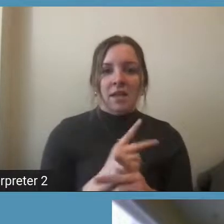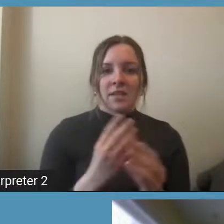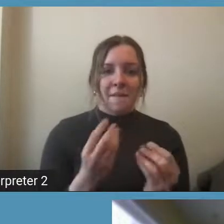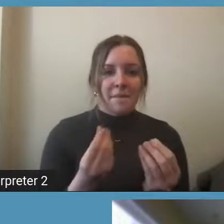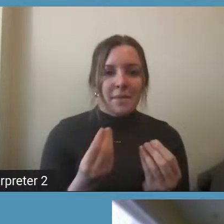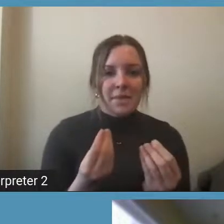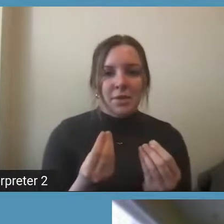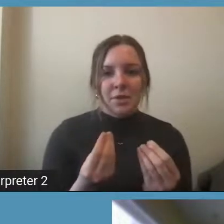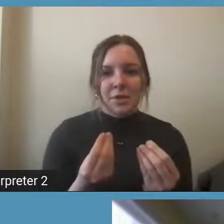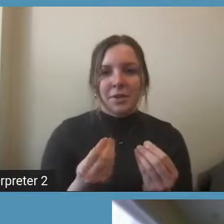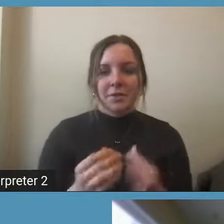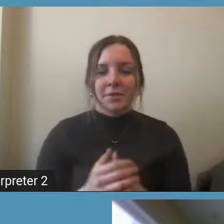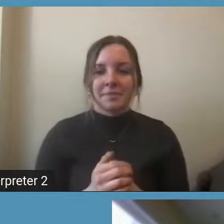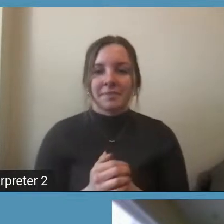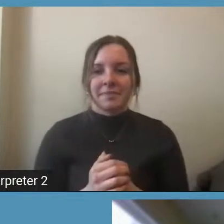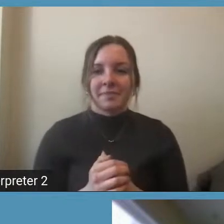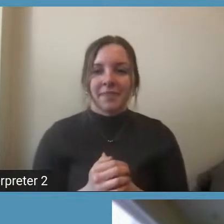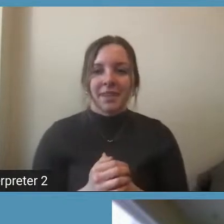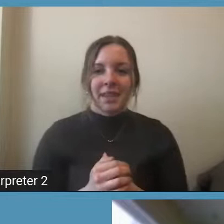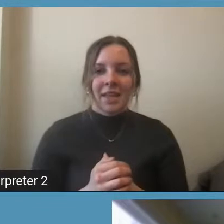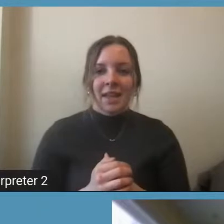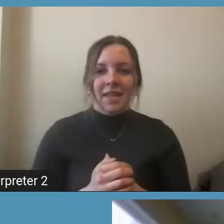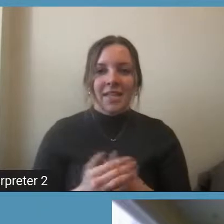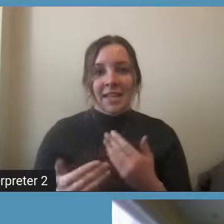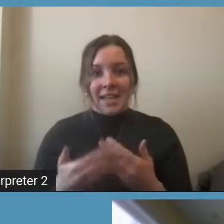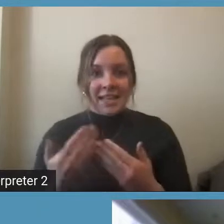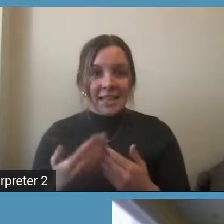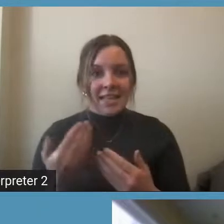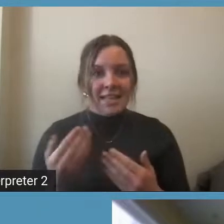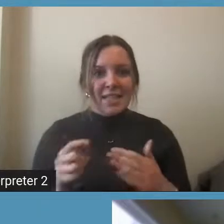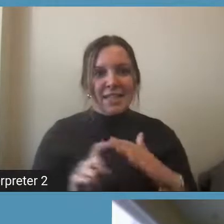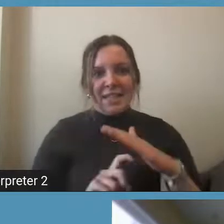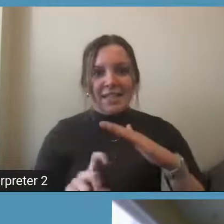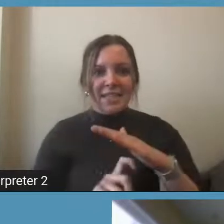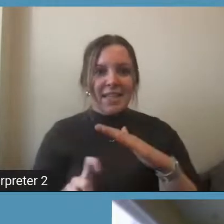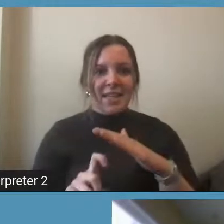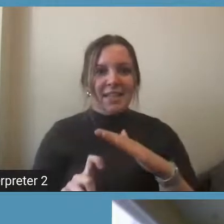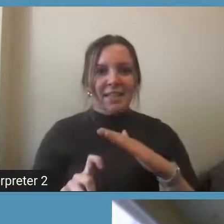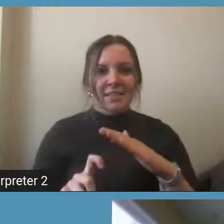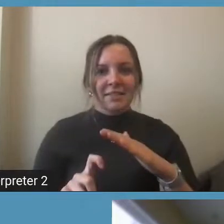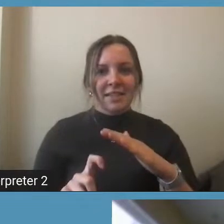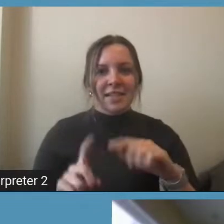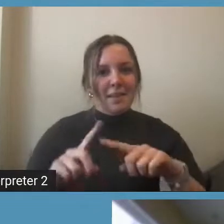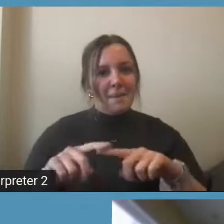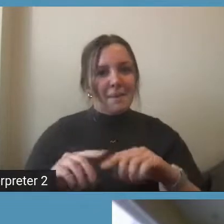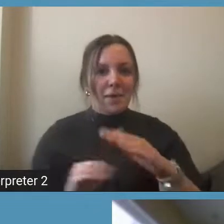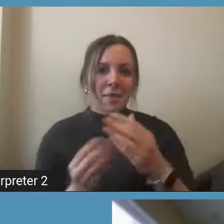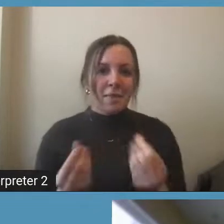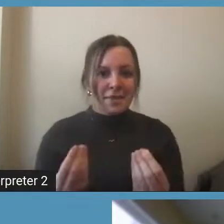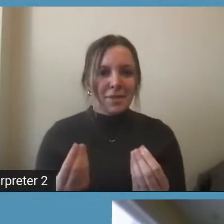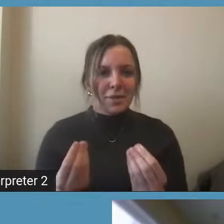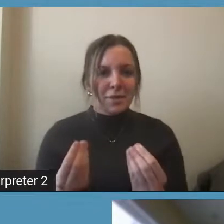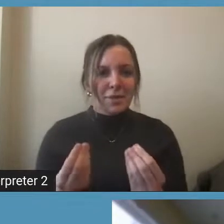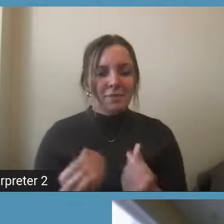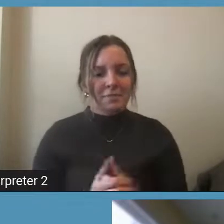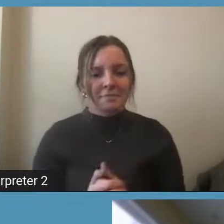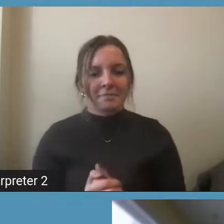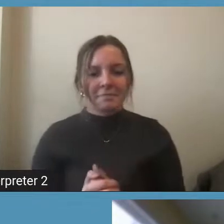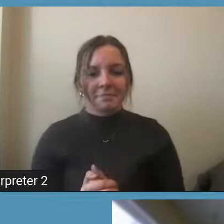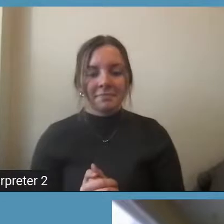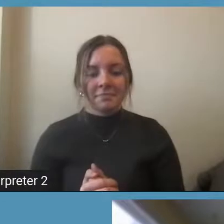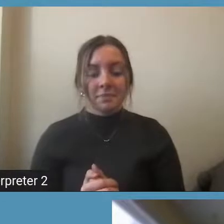absolutely impossible to get a good read on, or is pretty much anything fair game? Well, in the cultural heritage